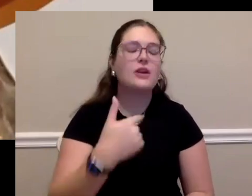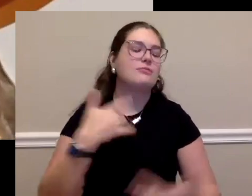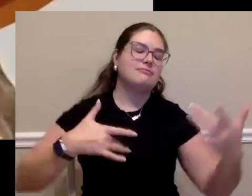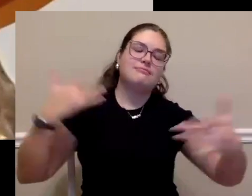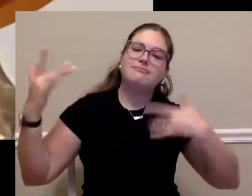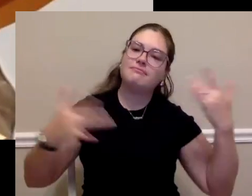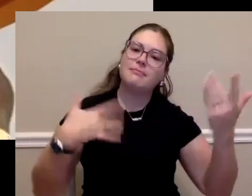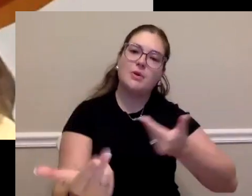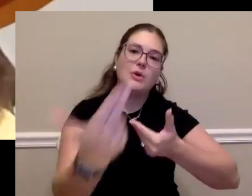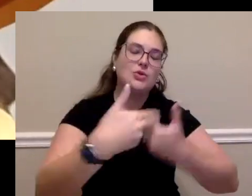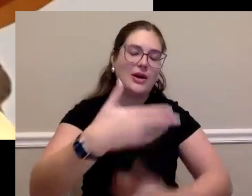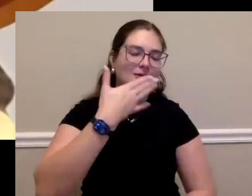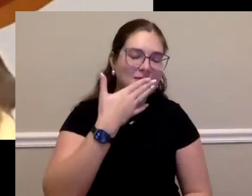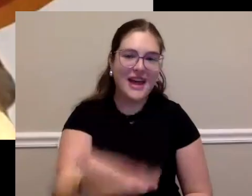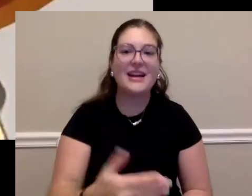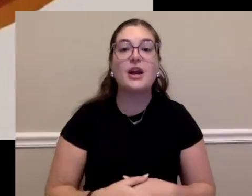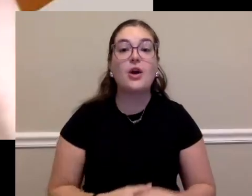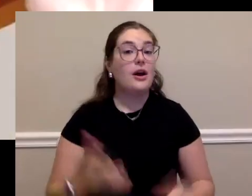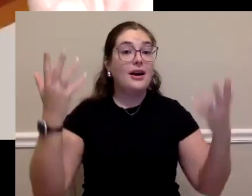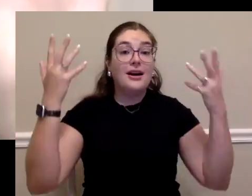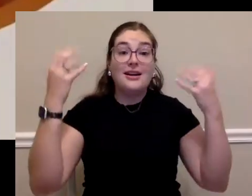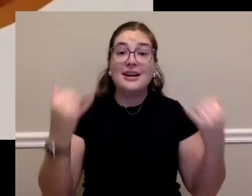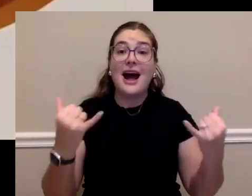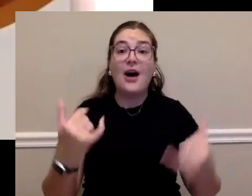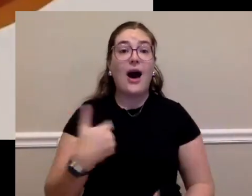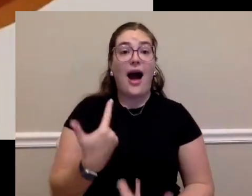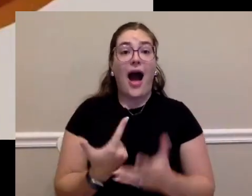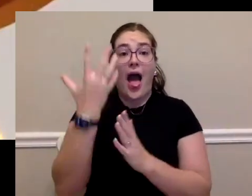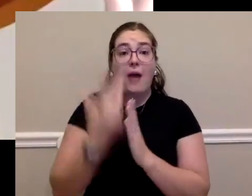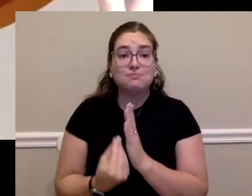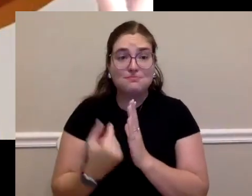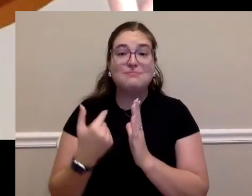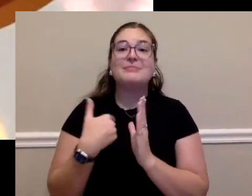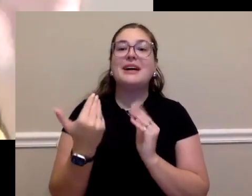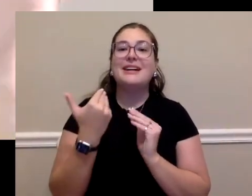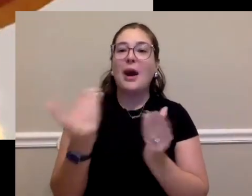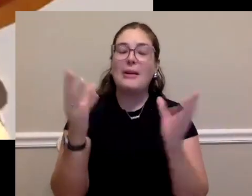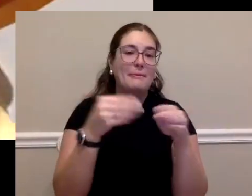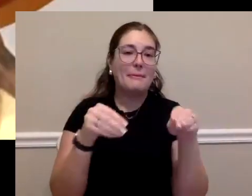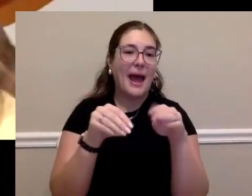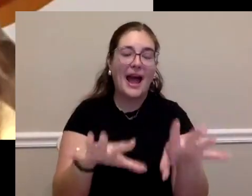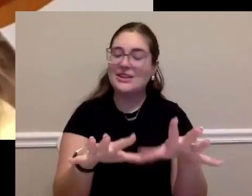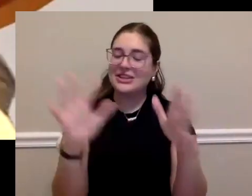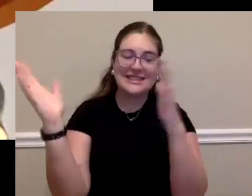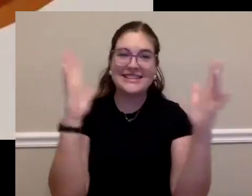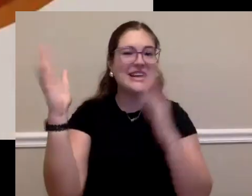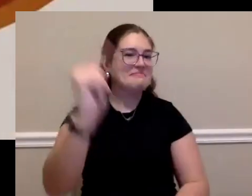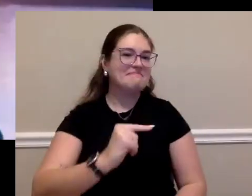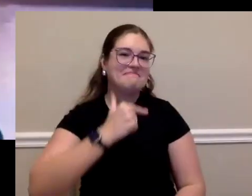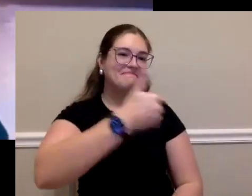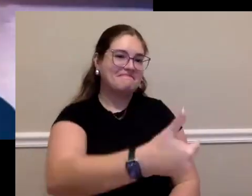here. Thank you for joining us. With that, I am going to disappear. Ta-da, abracadabra, and the floor is